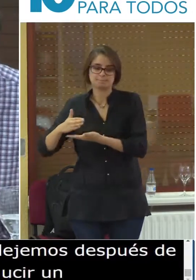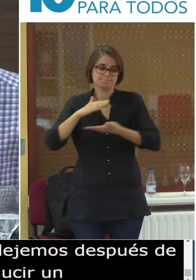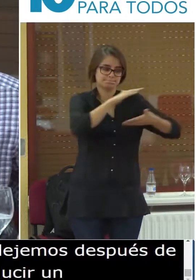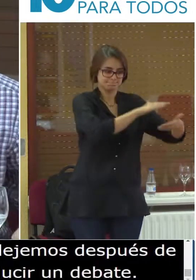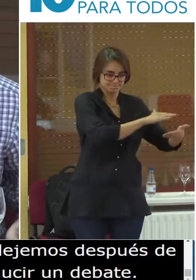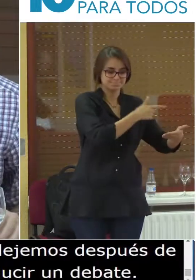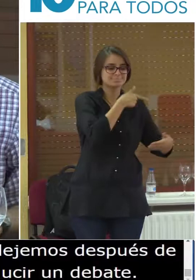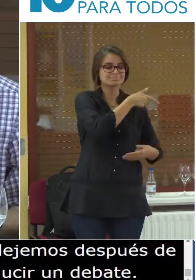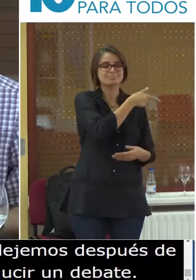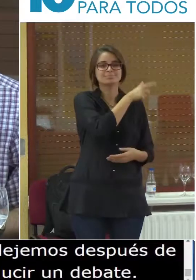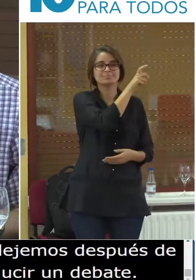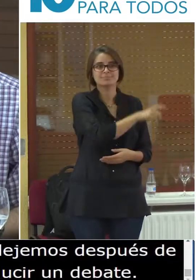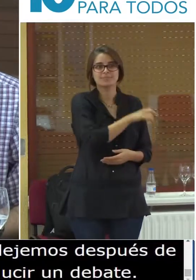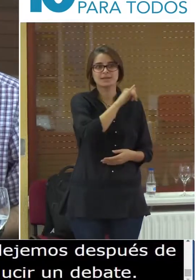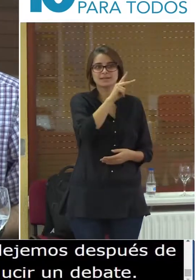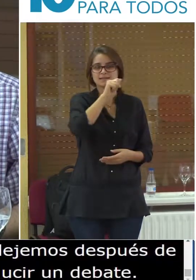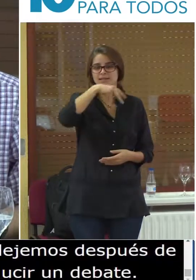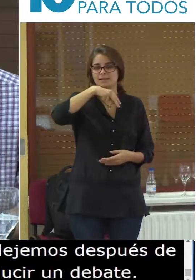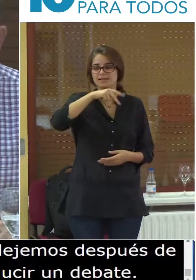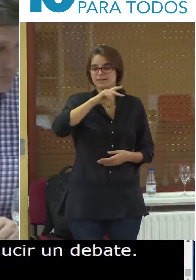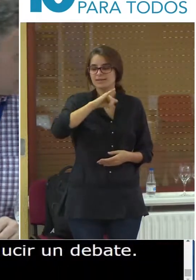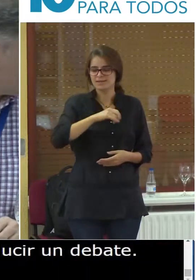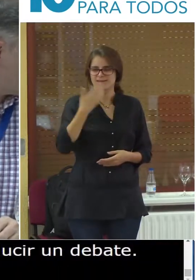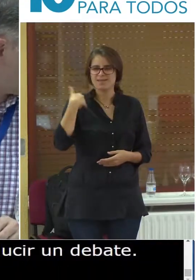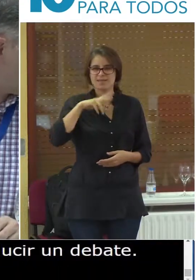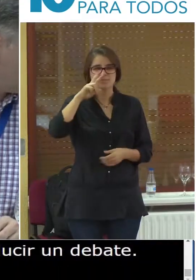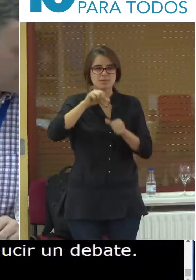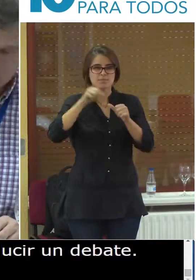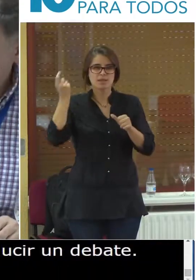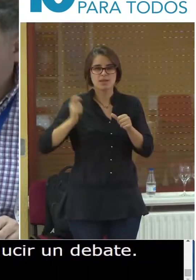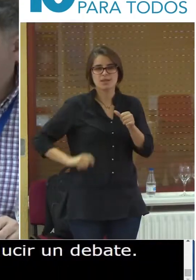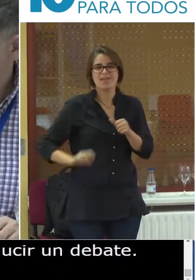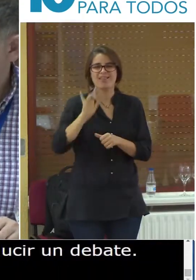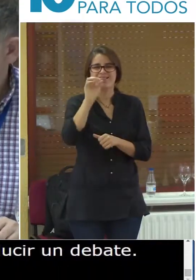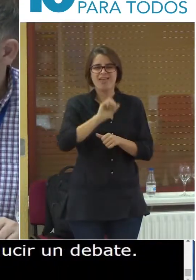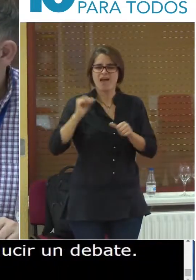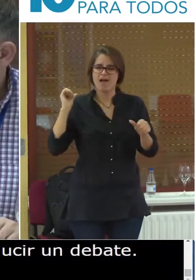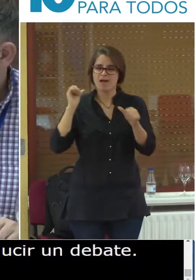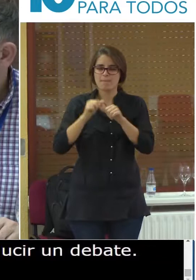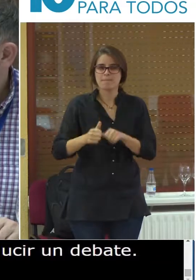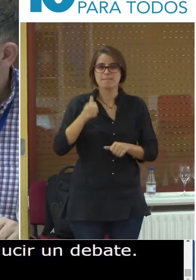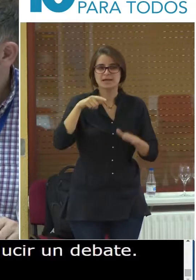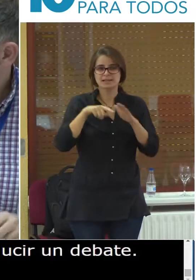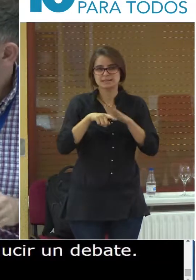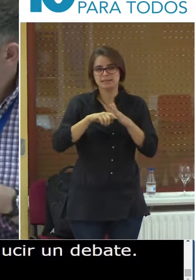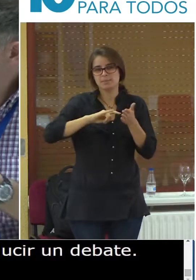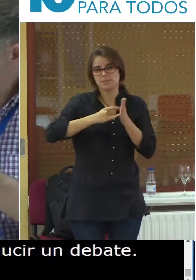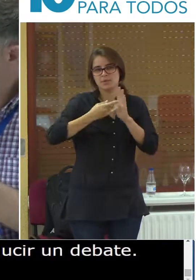He works in Catalogaya. He has had more than 15 years experience in